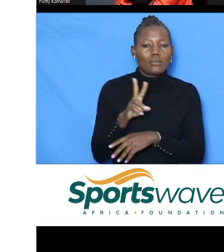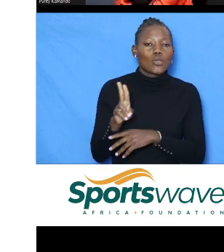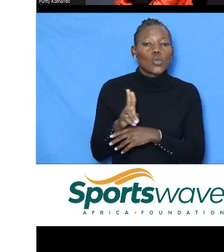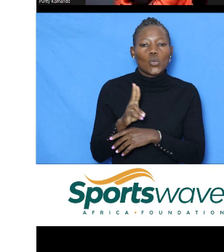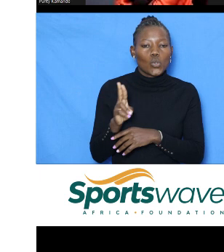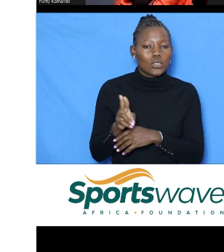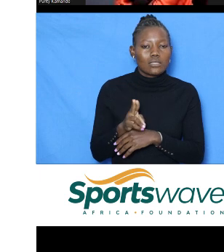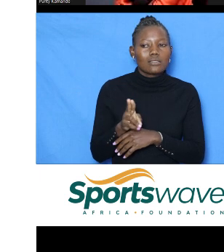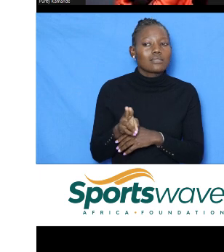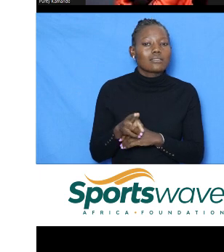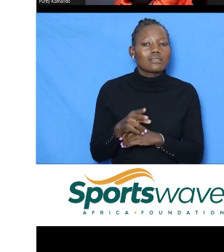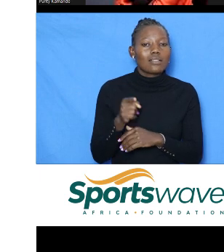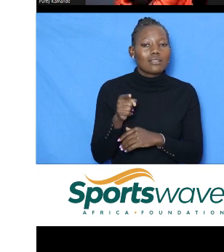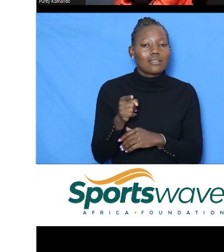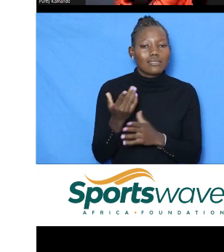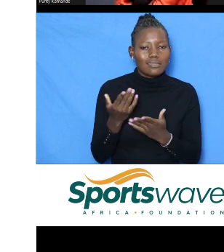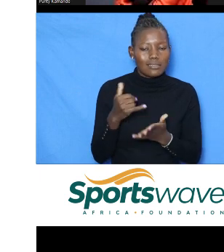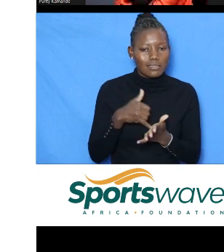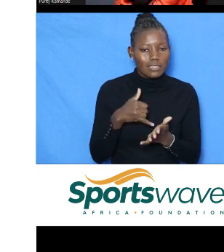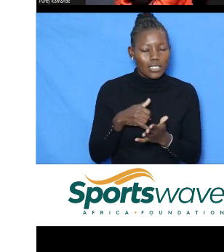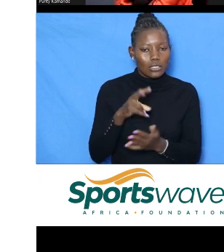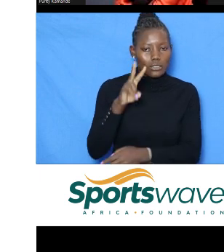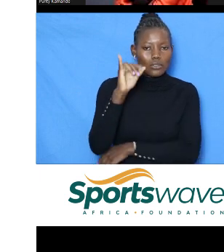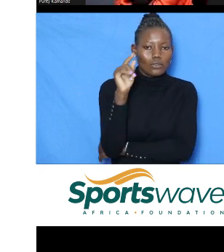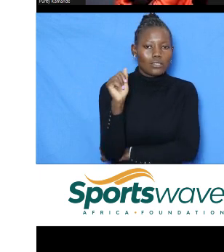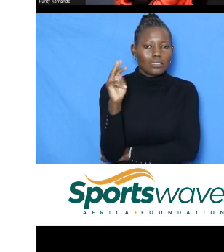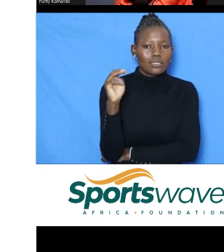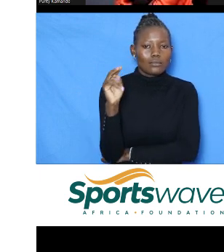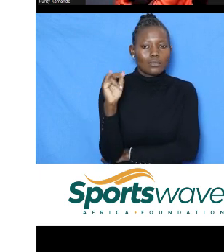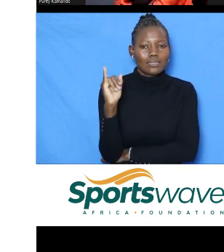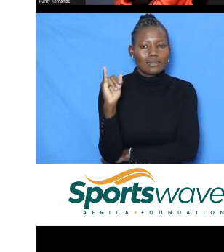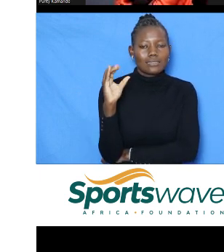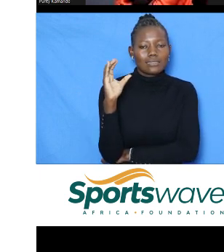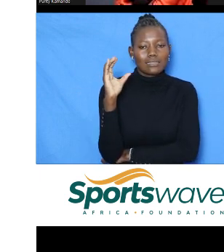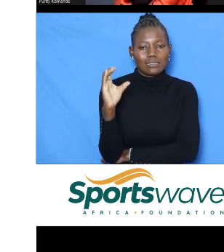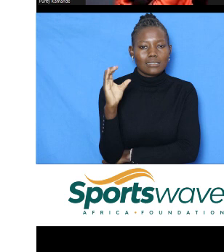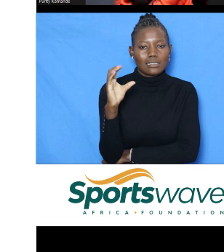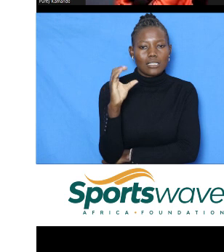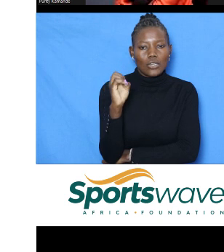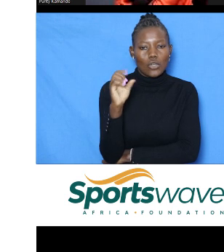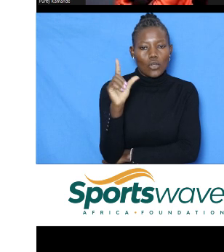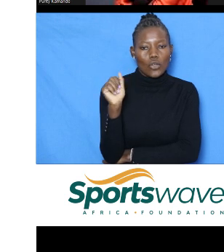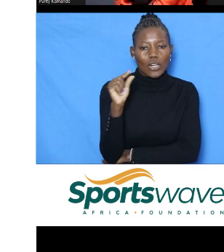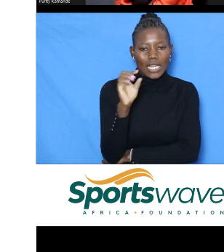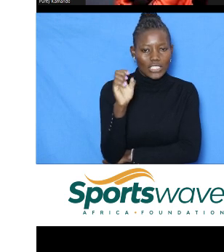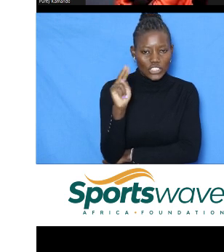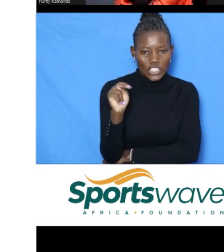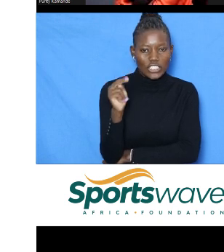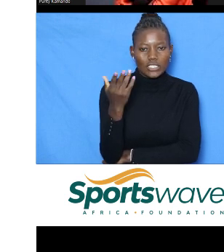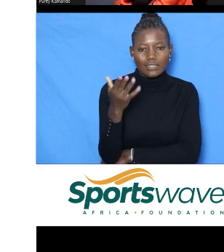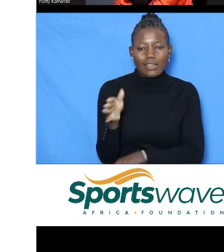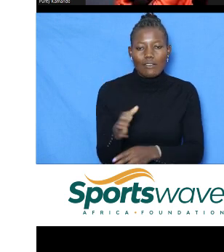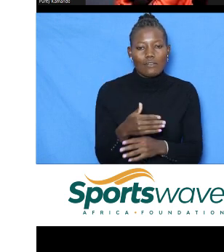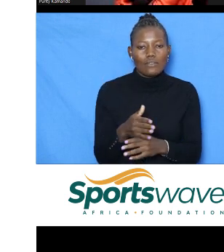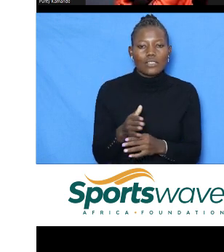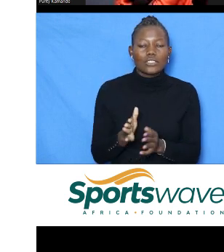supplements. So these supplements include vitamin C supplements, collagen supplements, fish oil